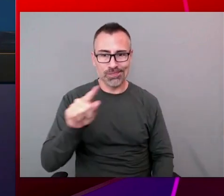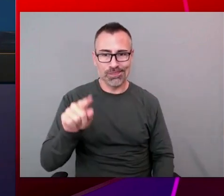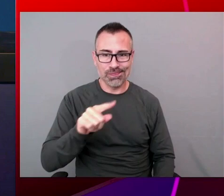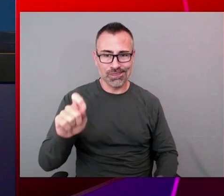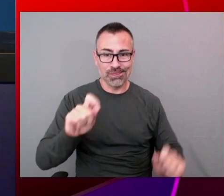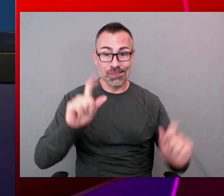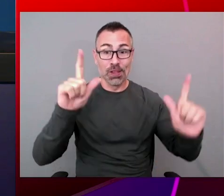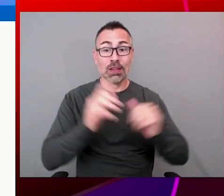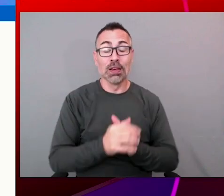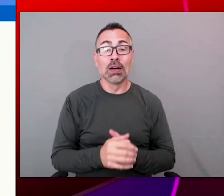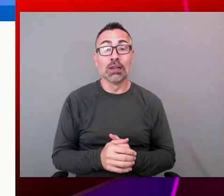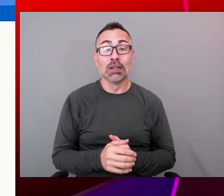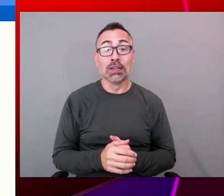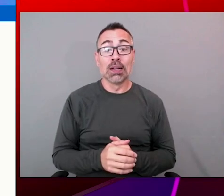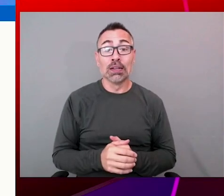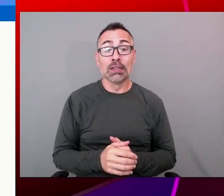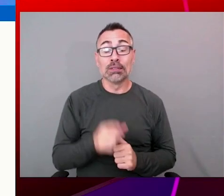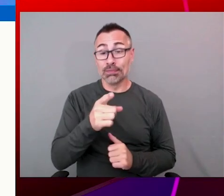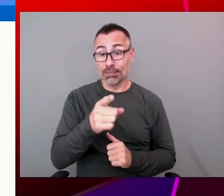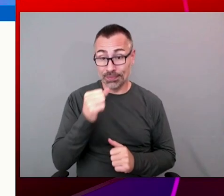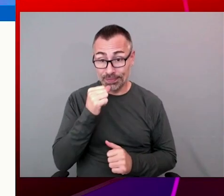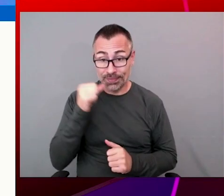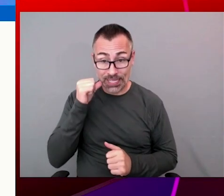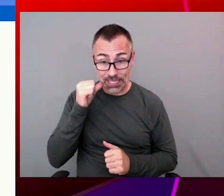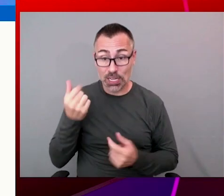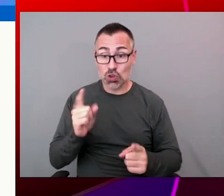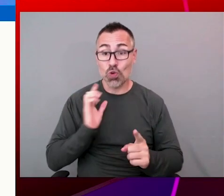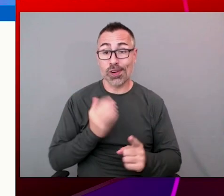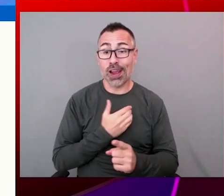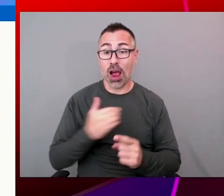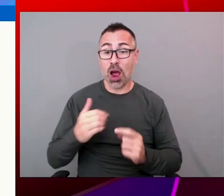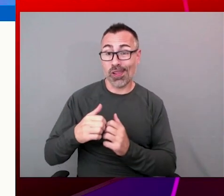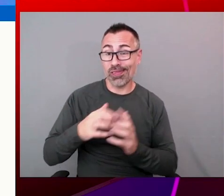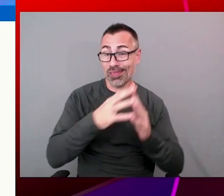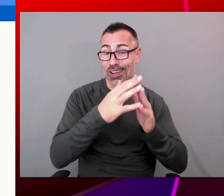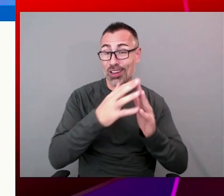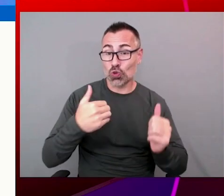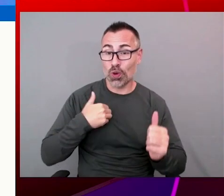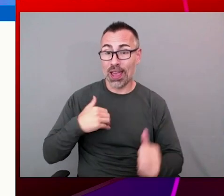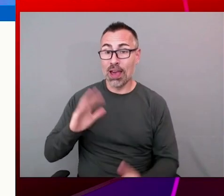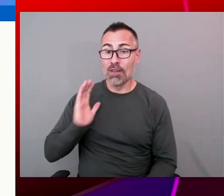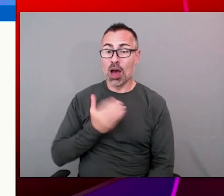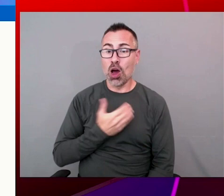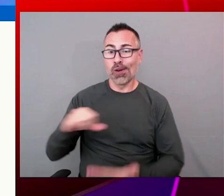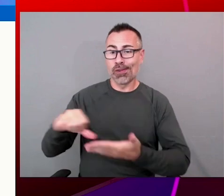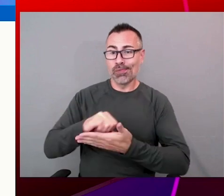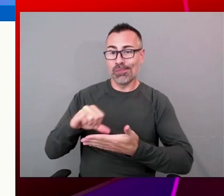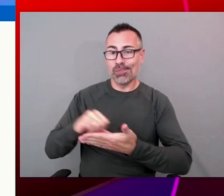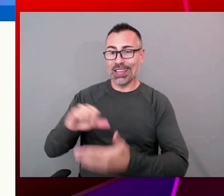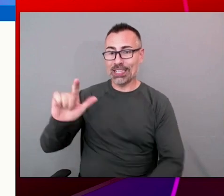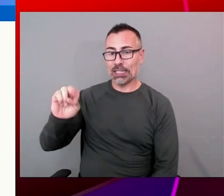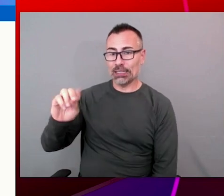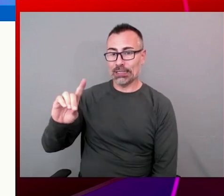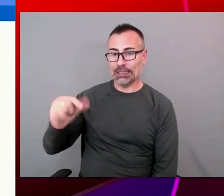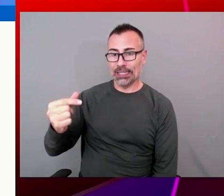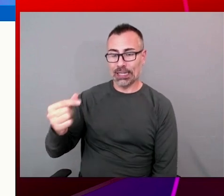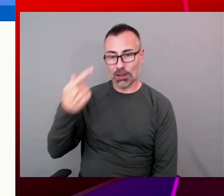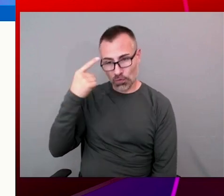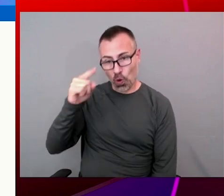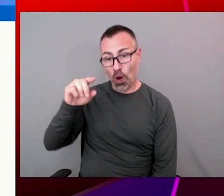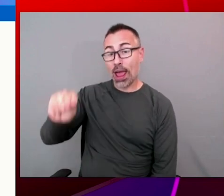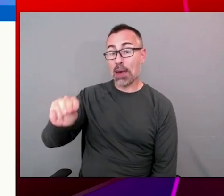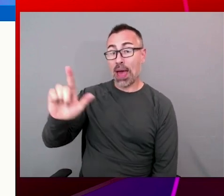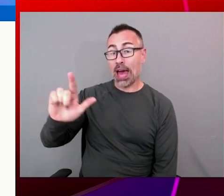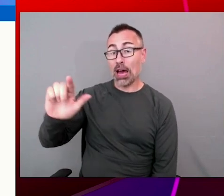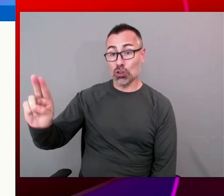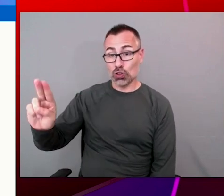So yesterday, during our initial launch, we launched our landing page for Machine Learning University. There is an educator sign up on the